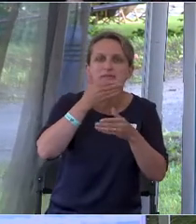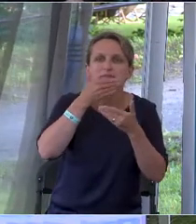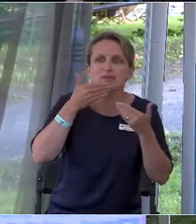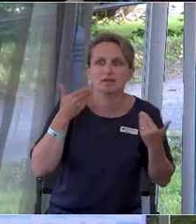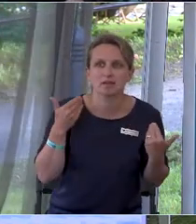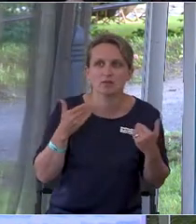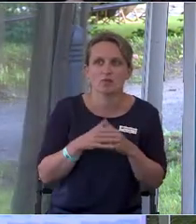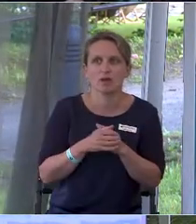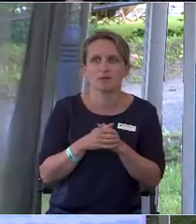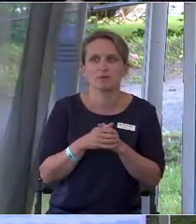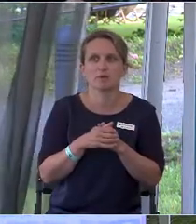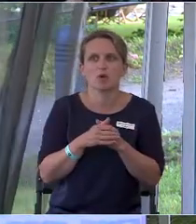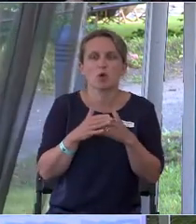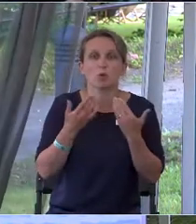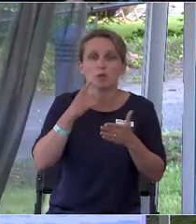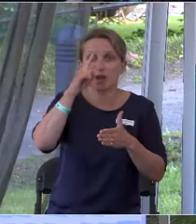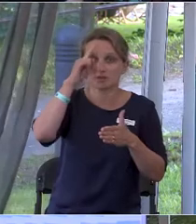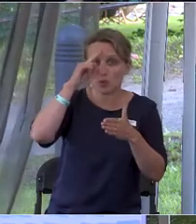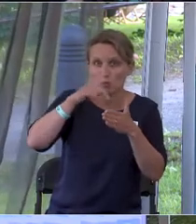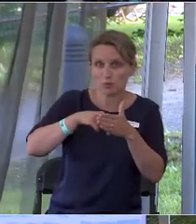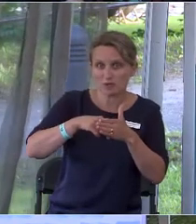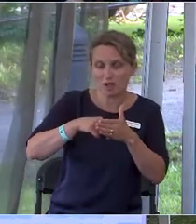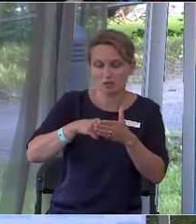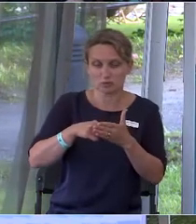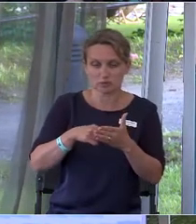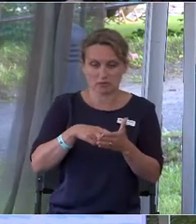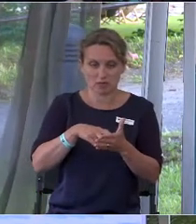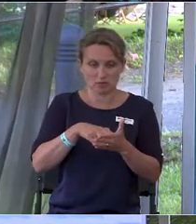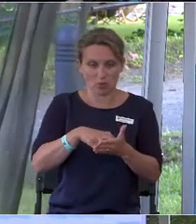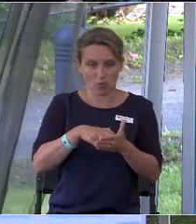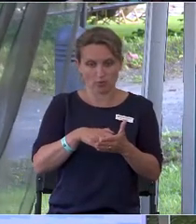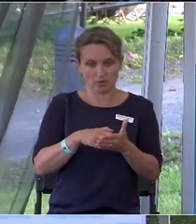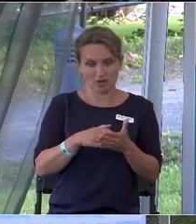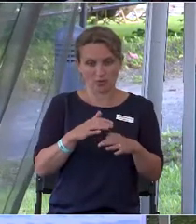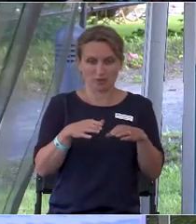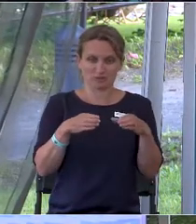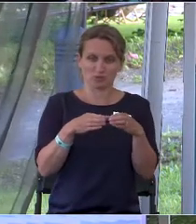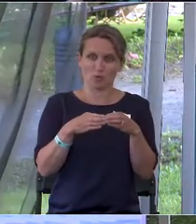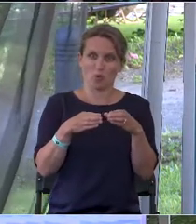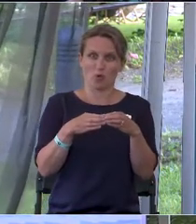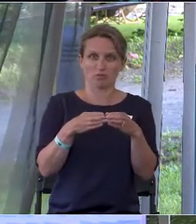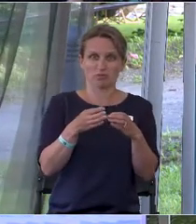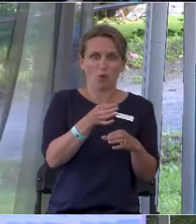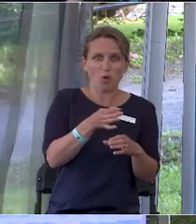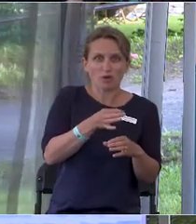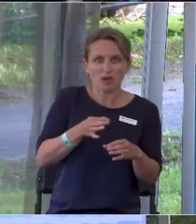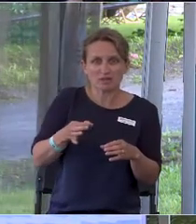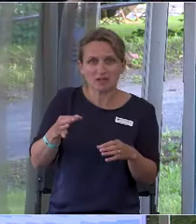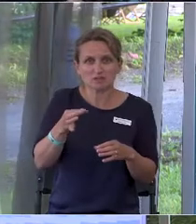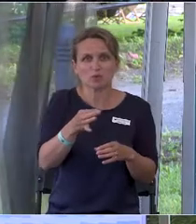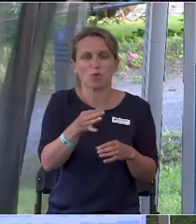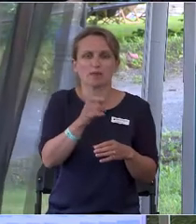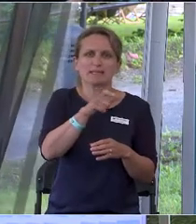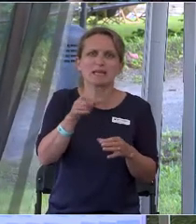But how does the trust and the civil society, democratic institutions, human rights, freedom of speech,